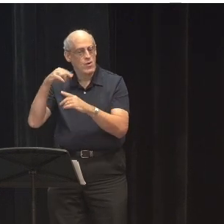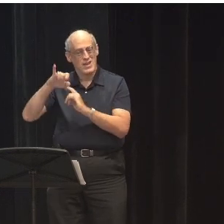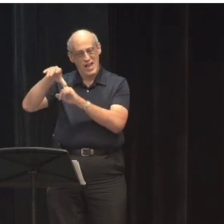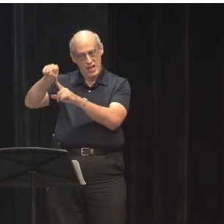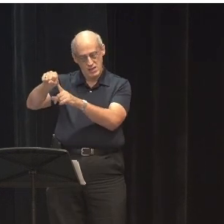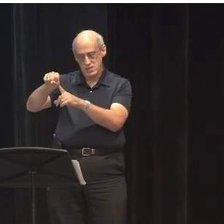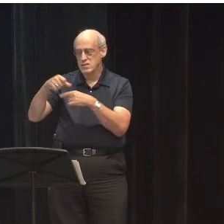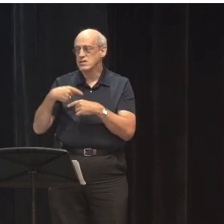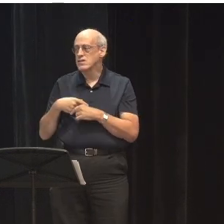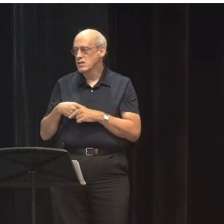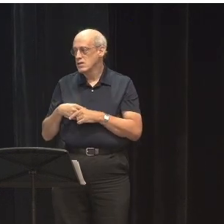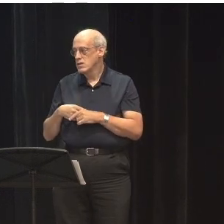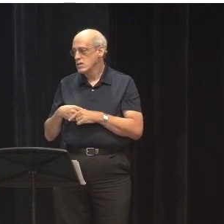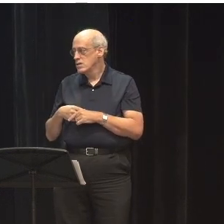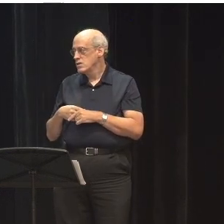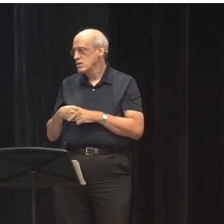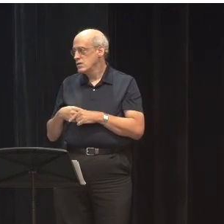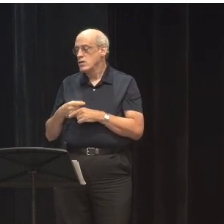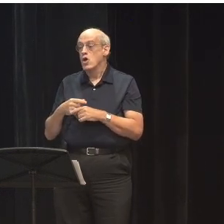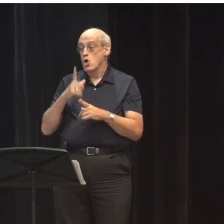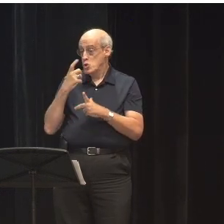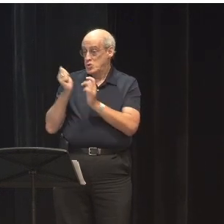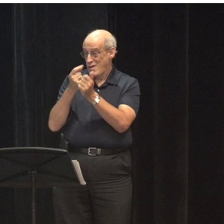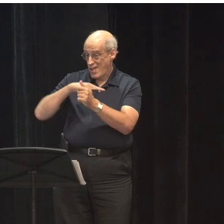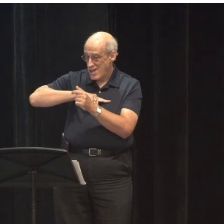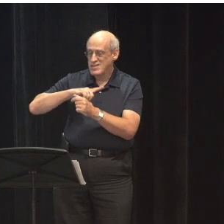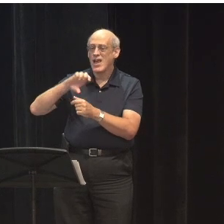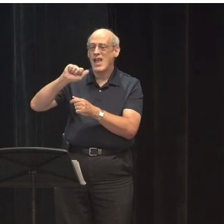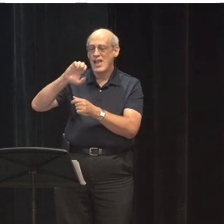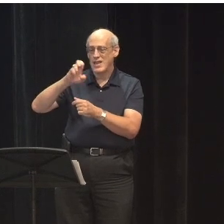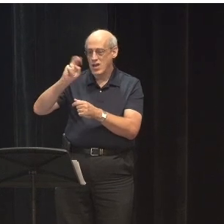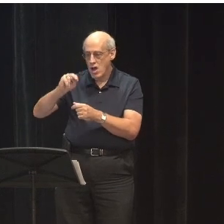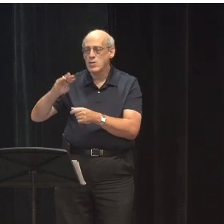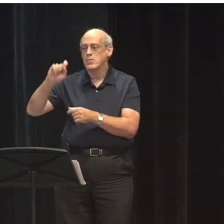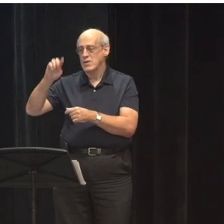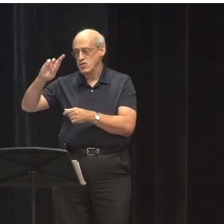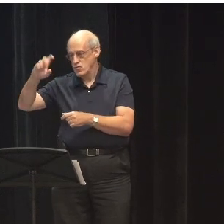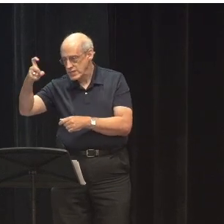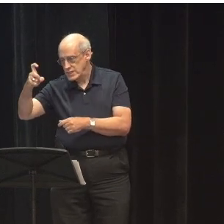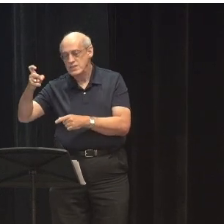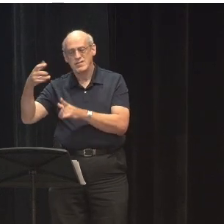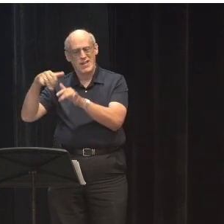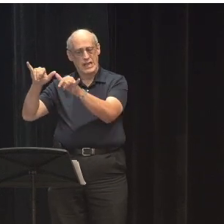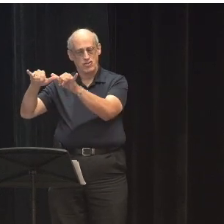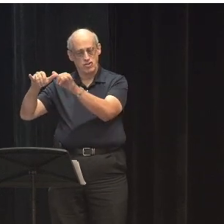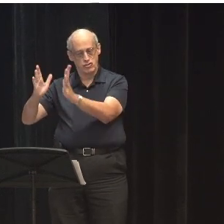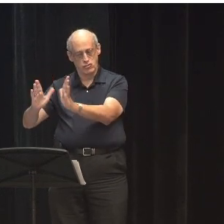impact statement, and we were joined by AECOM and Matrix, who were engineering, who were